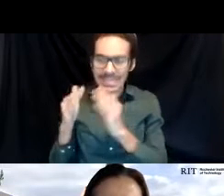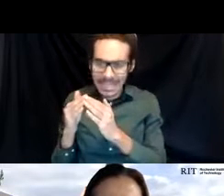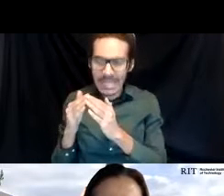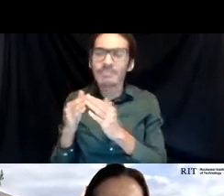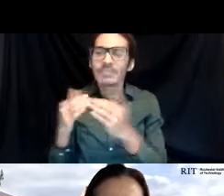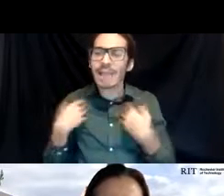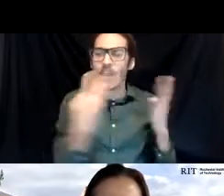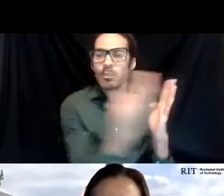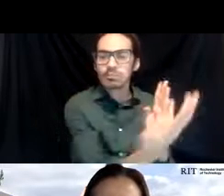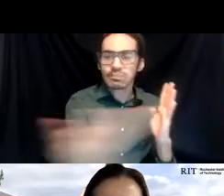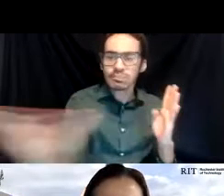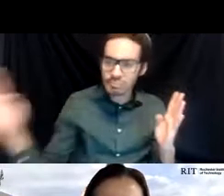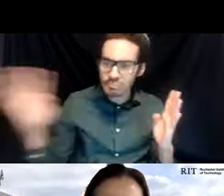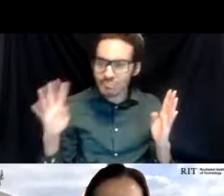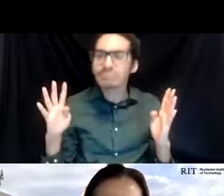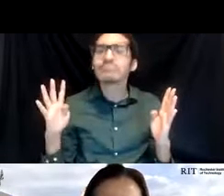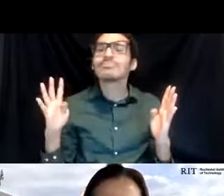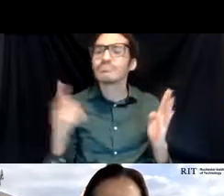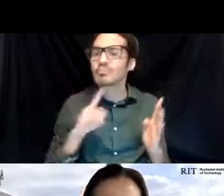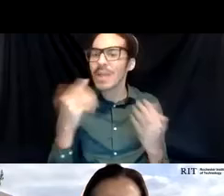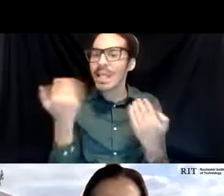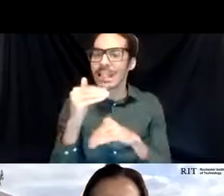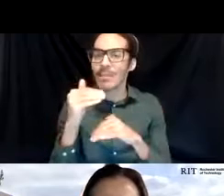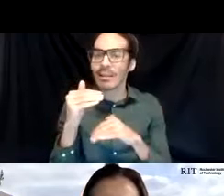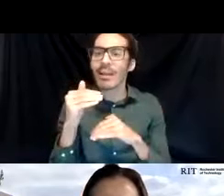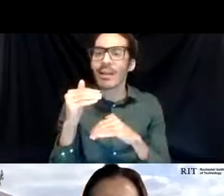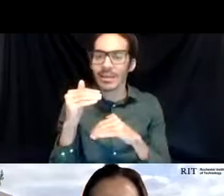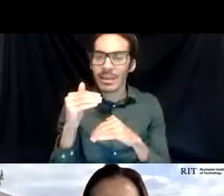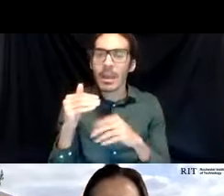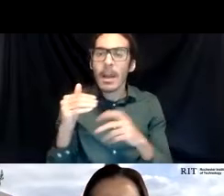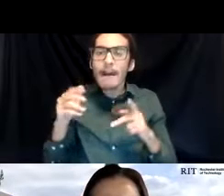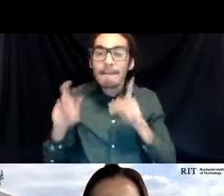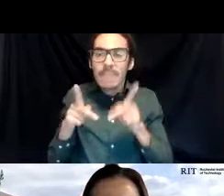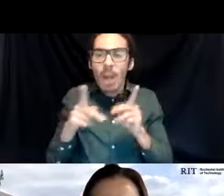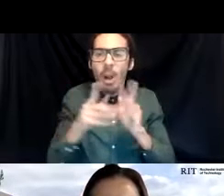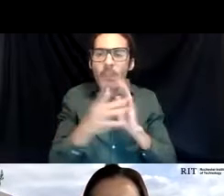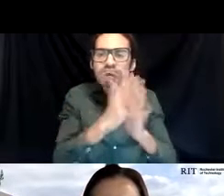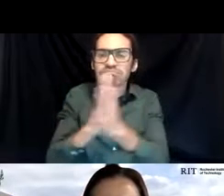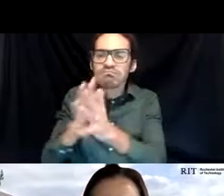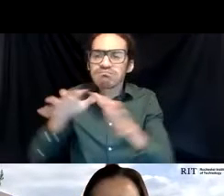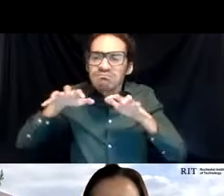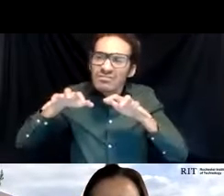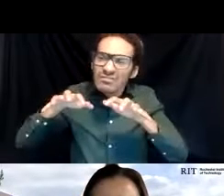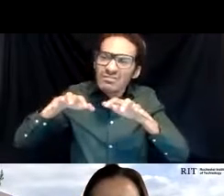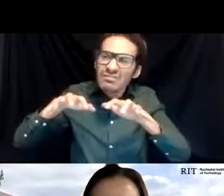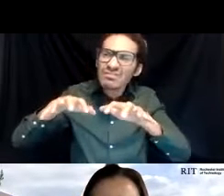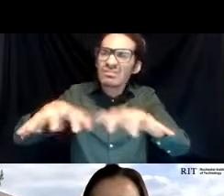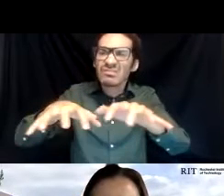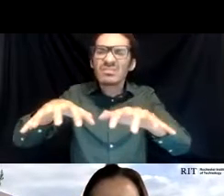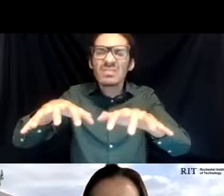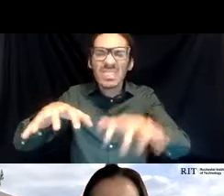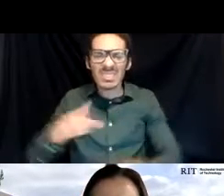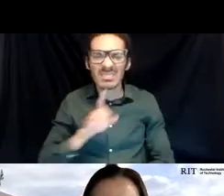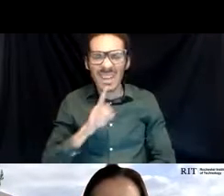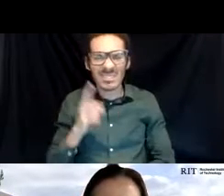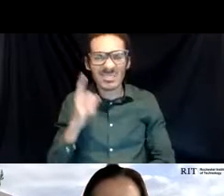So it's really quite limited amount of space, and you would have people packed in there, which is just unthinkable. I mean, it's crazy to